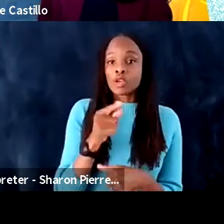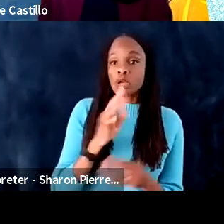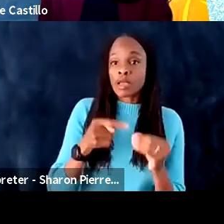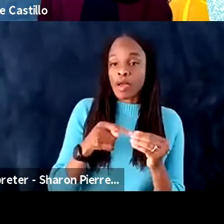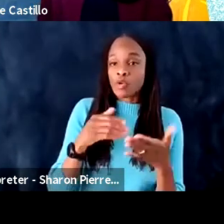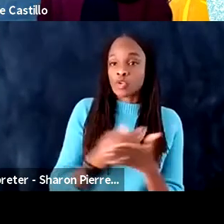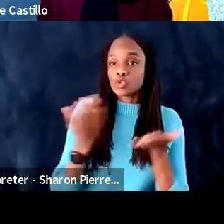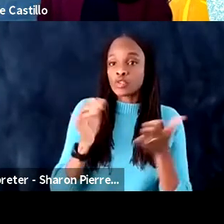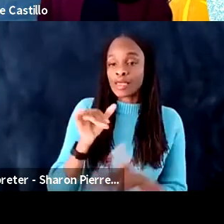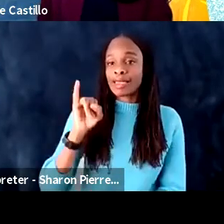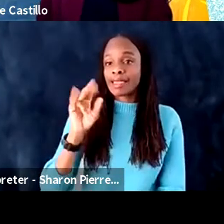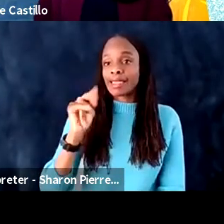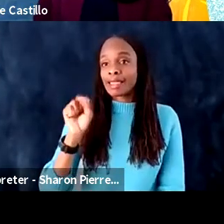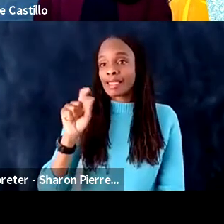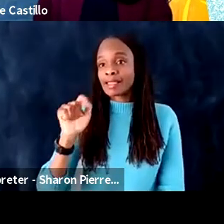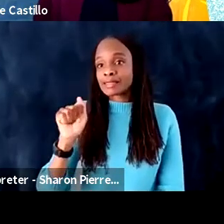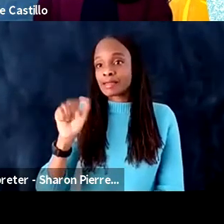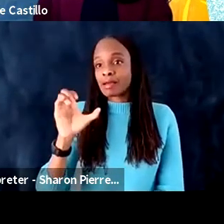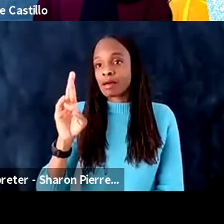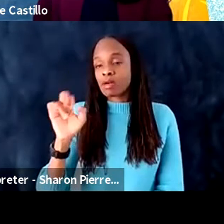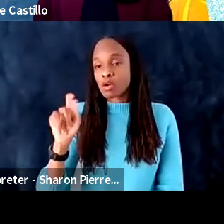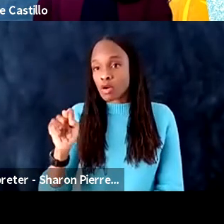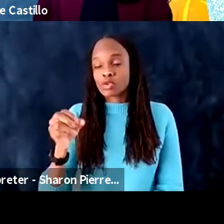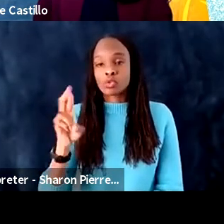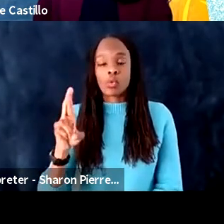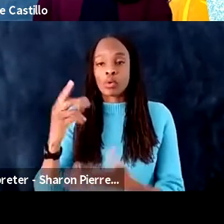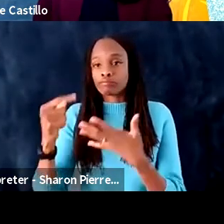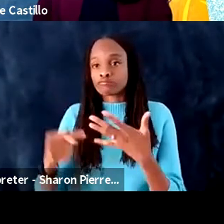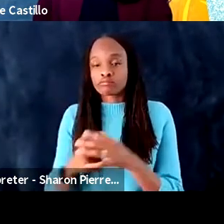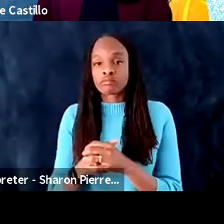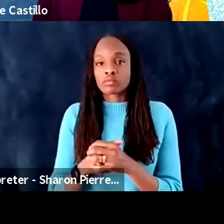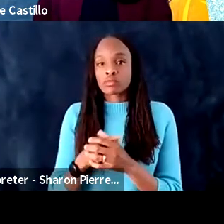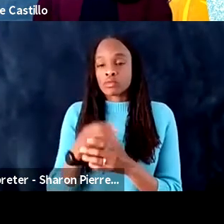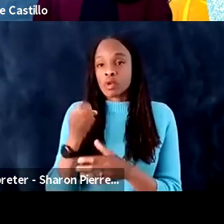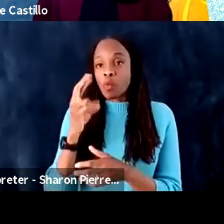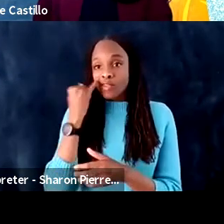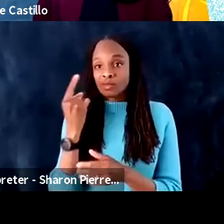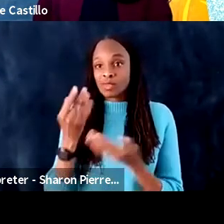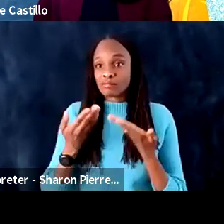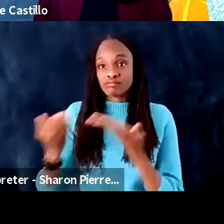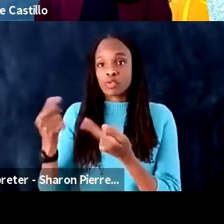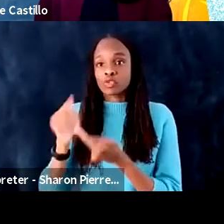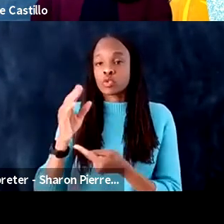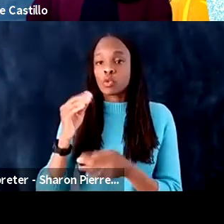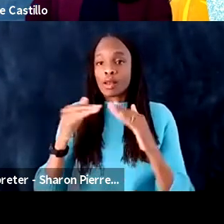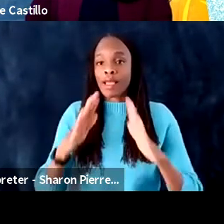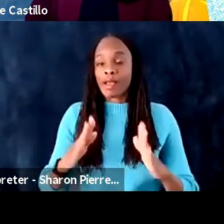like Instacart or Shipt, or whether or not things are being delivered to your house with Amazon